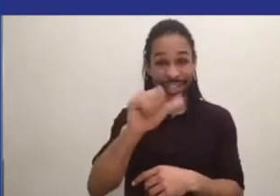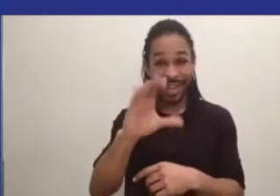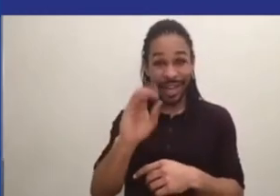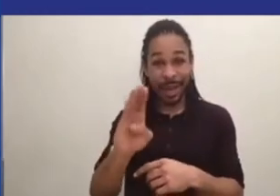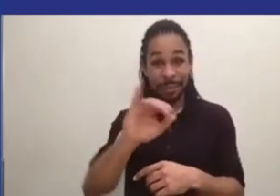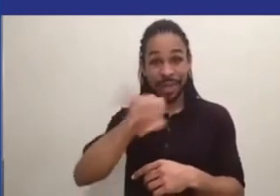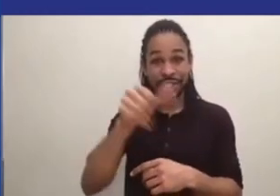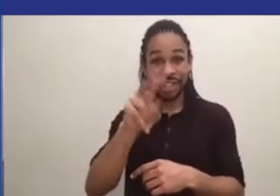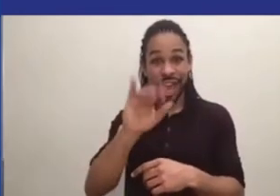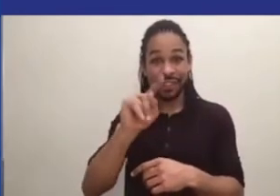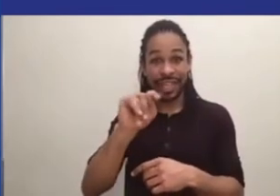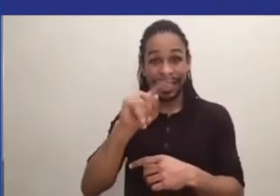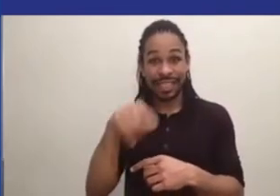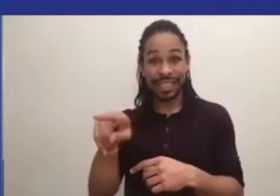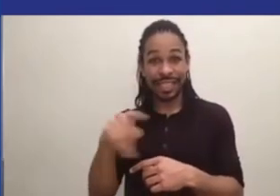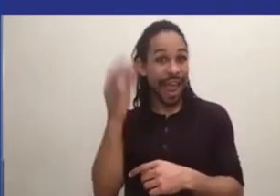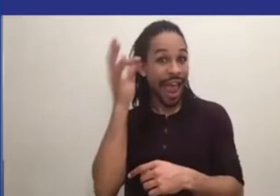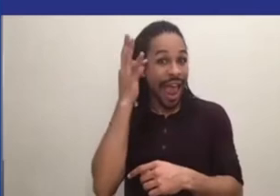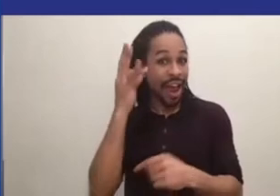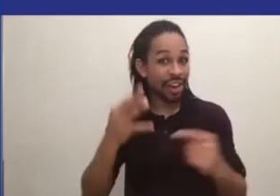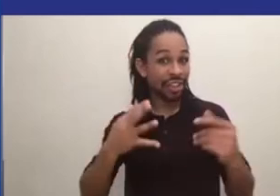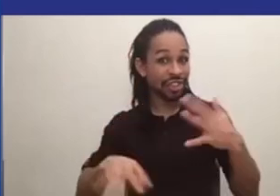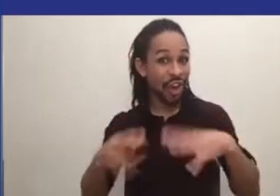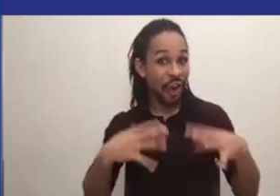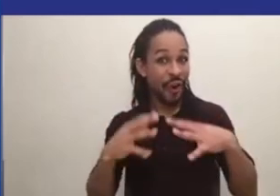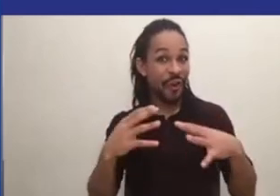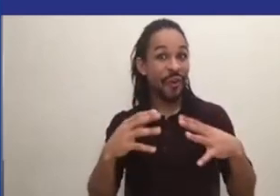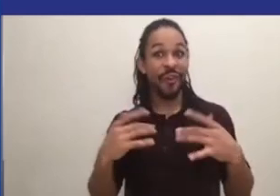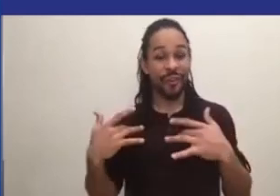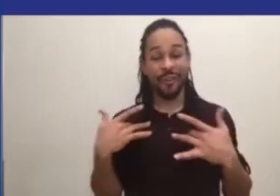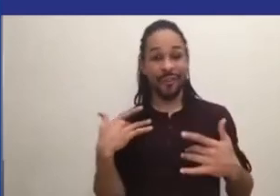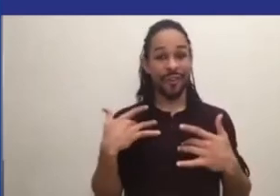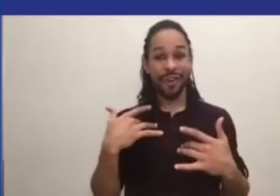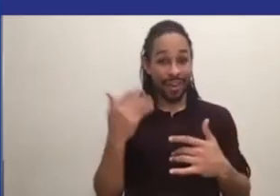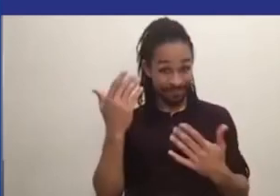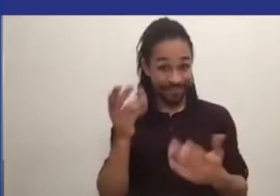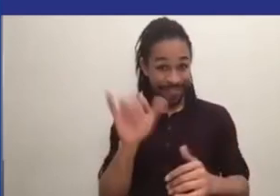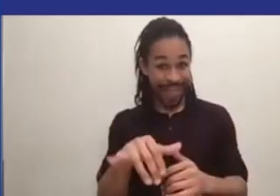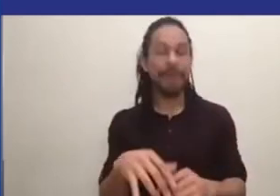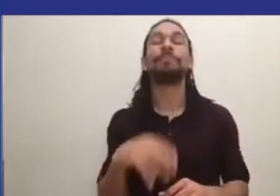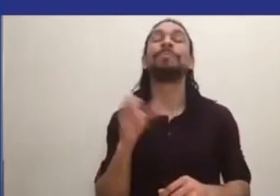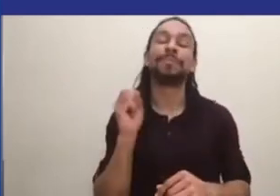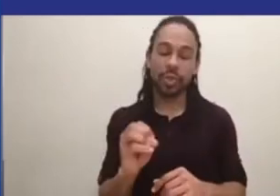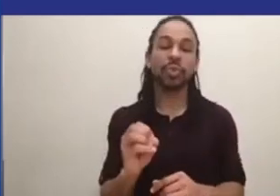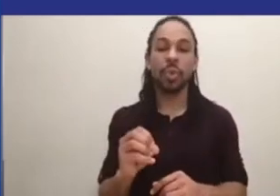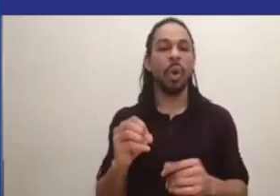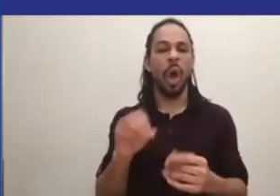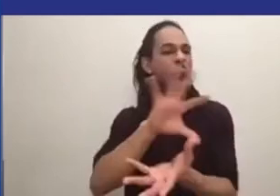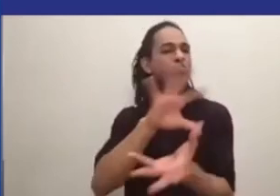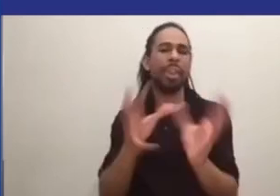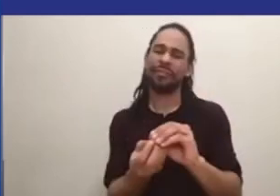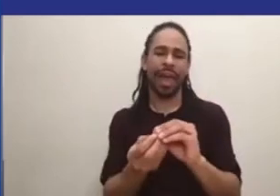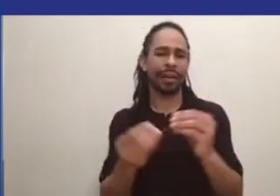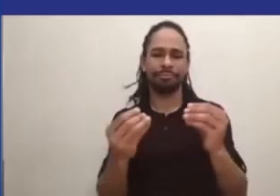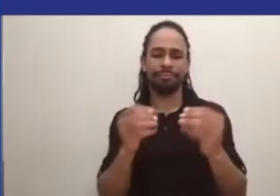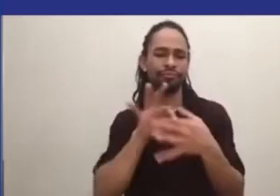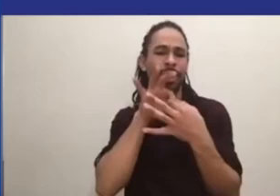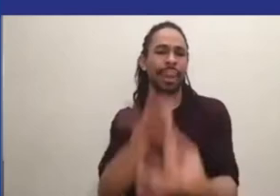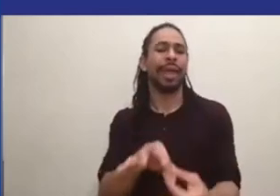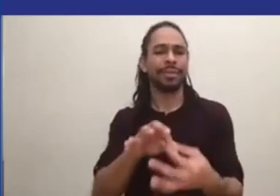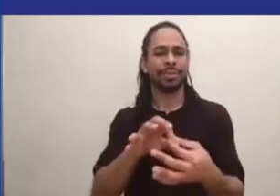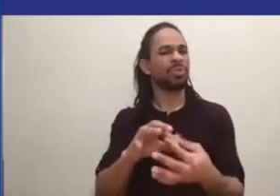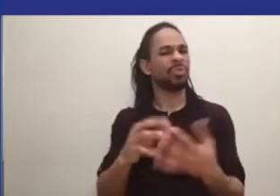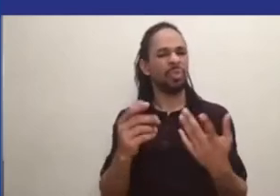right? So just understanding that all of those things play a part in who we are and the identity